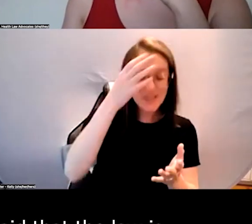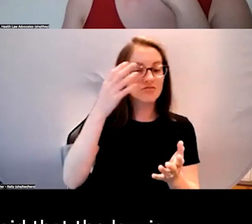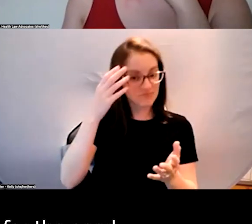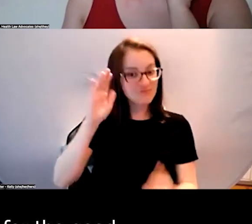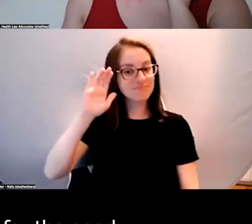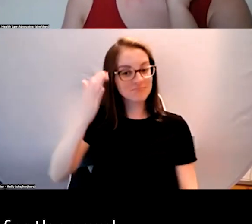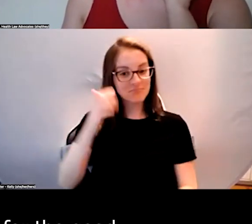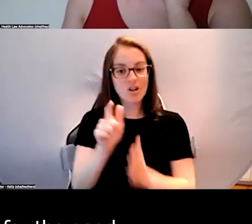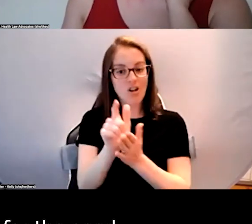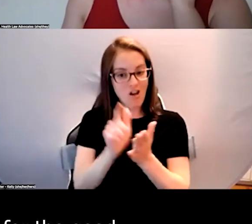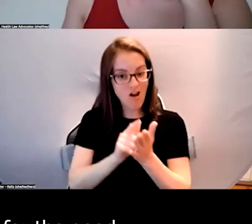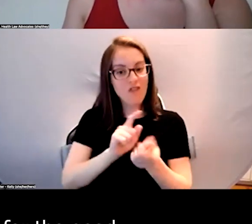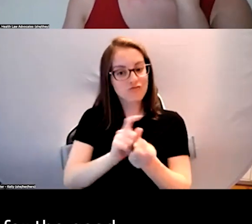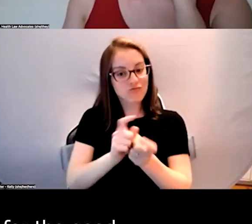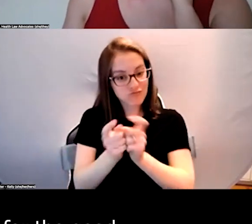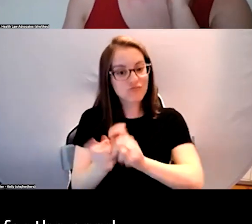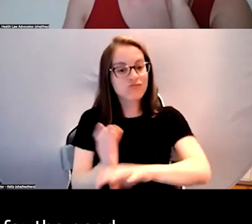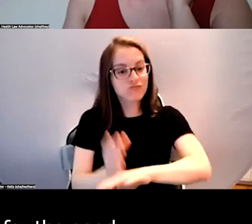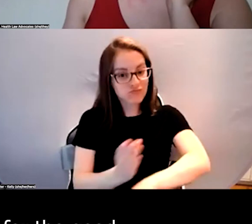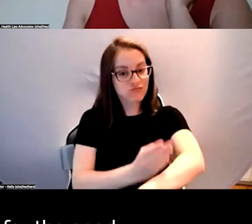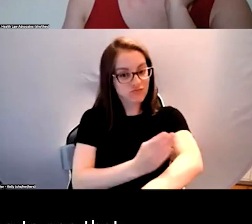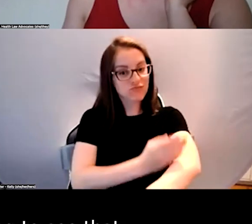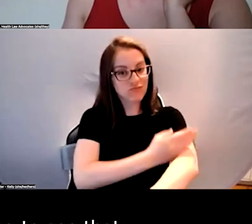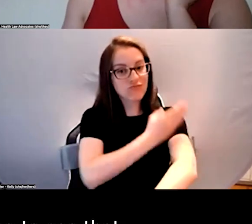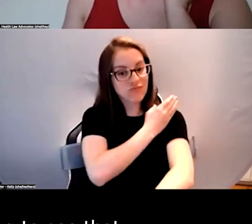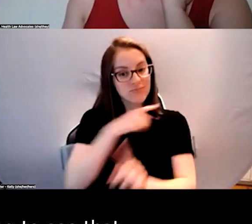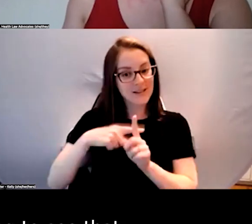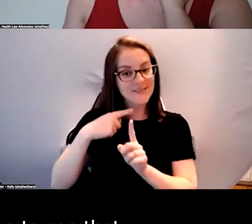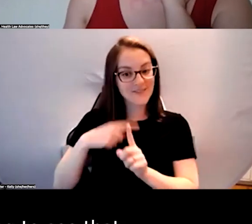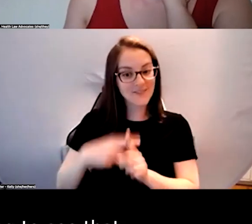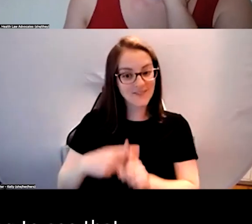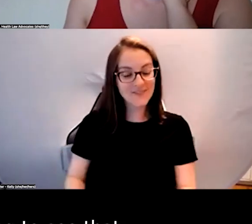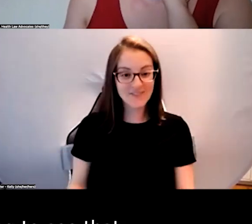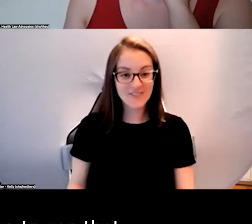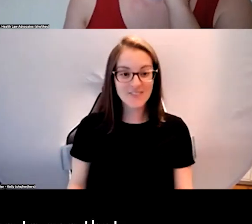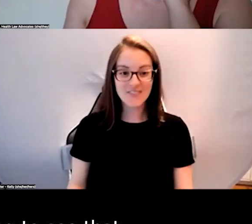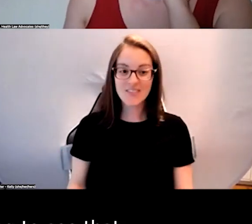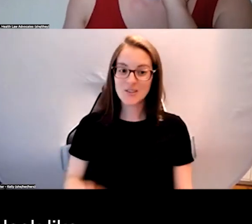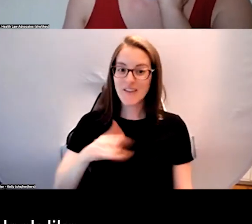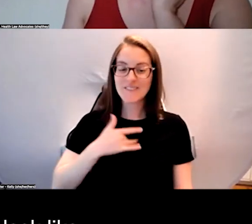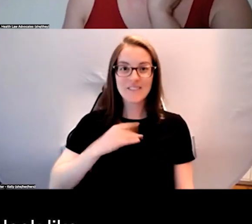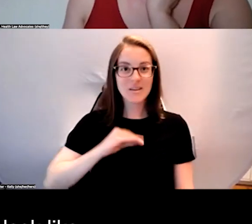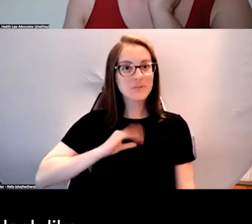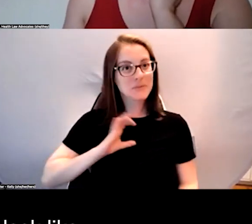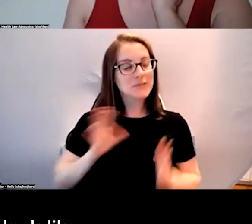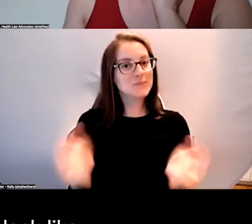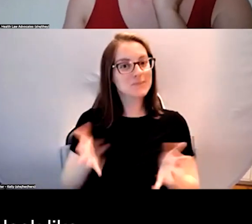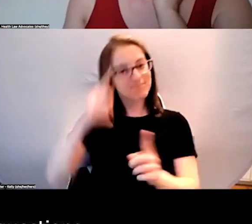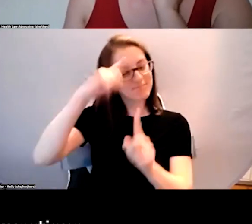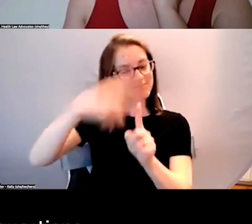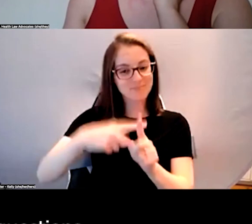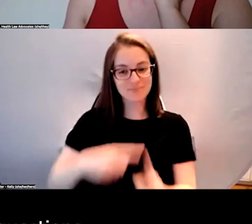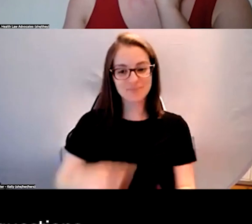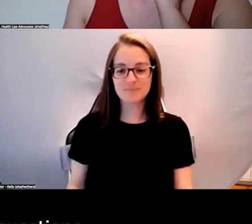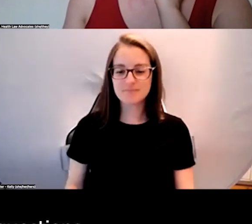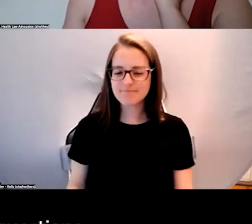is changing in ways for the good. So it is encouraging to see that. So it doesn't look like we